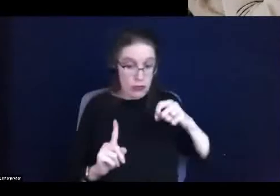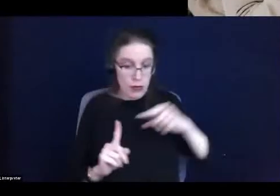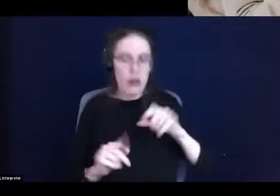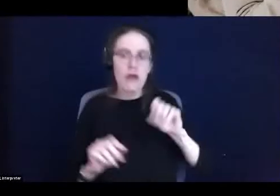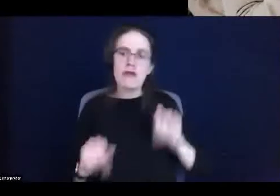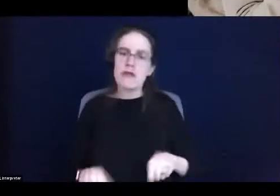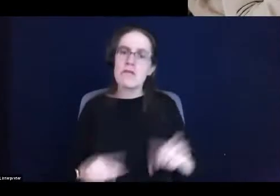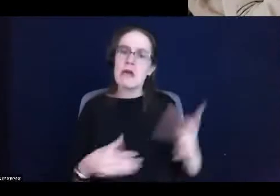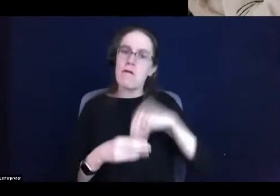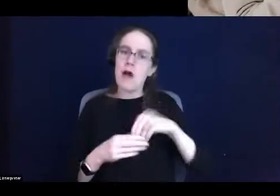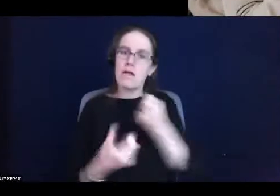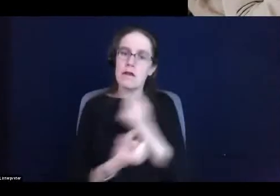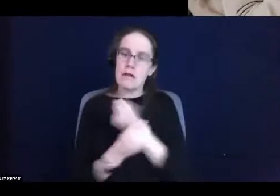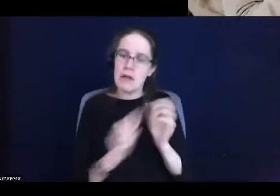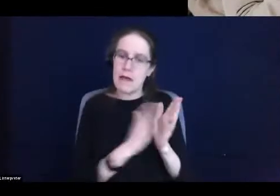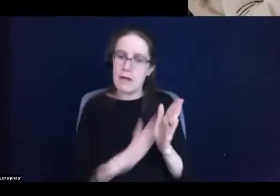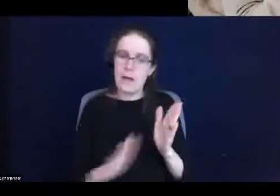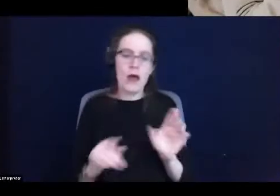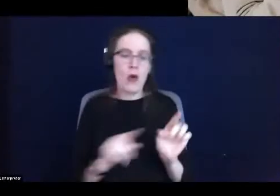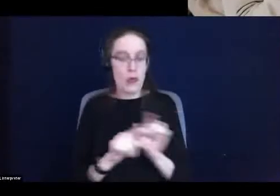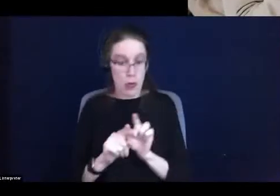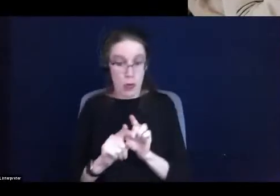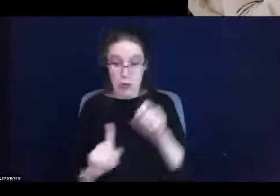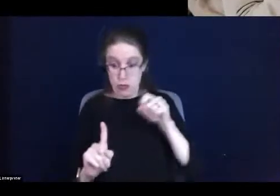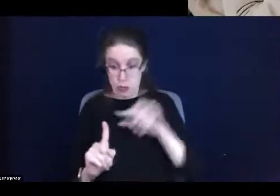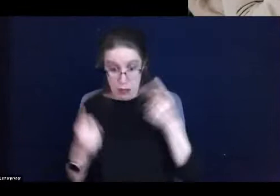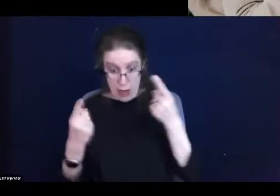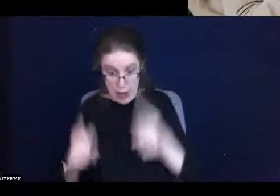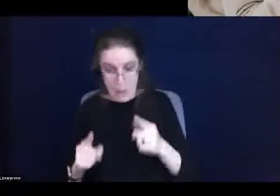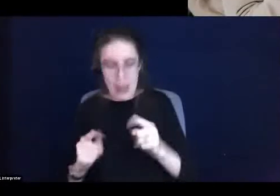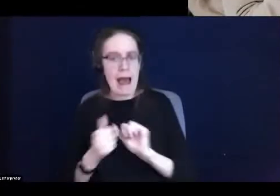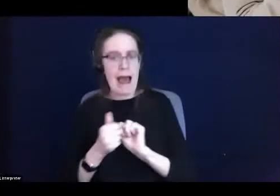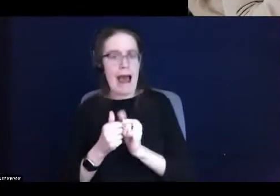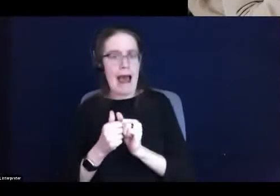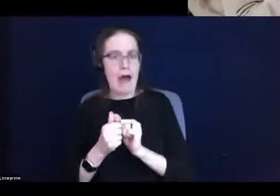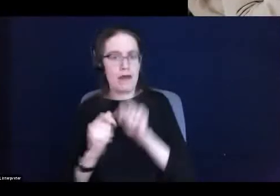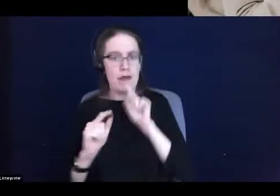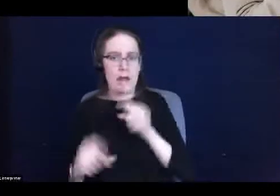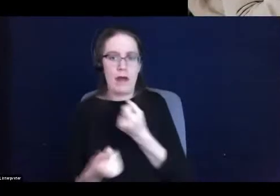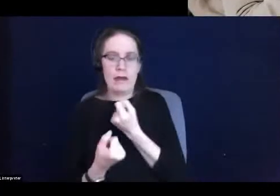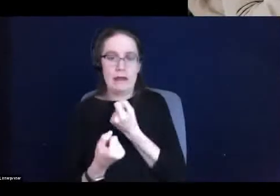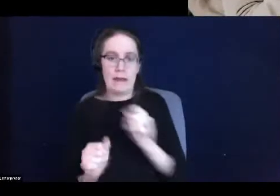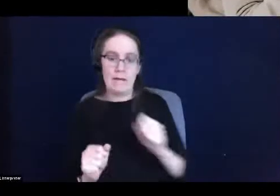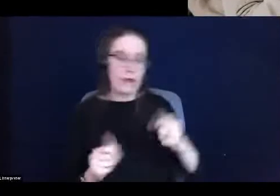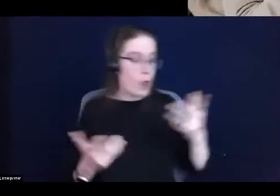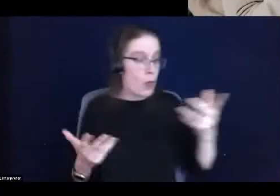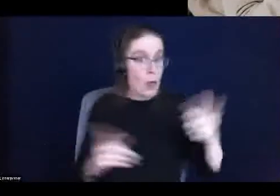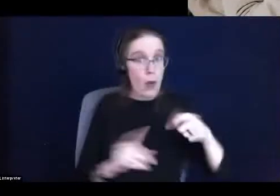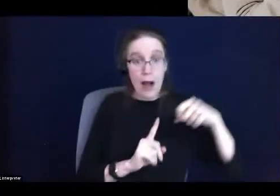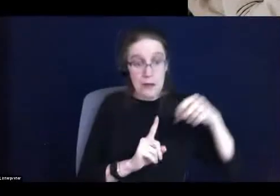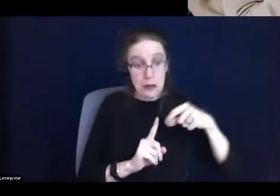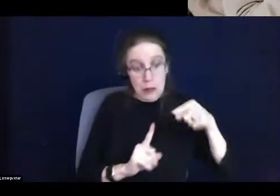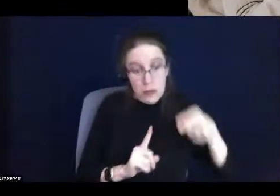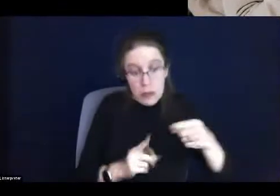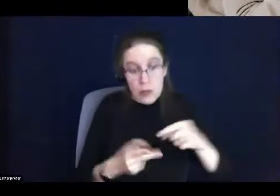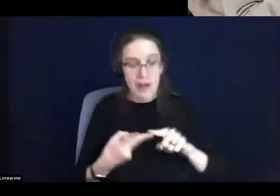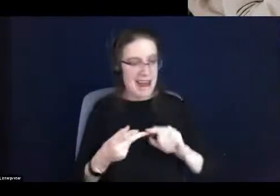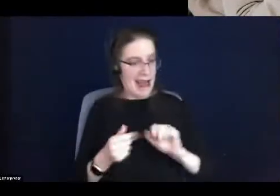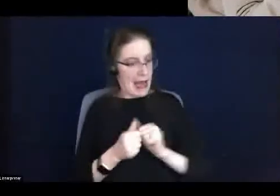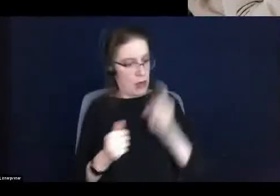those triggers safely. What triggers you? How can you tell when you feel